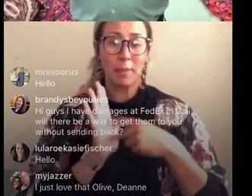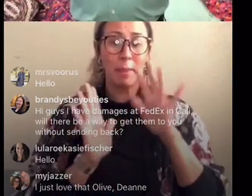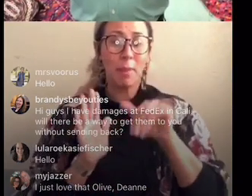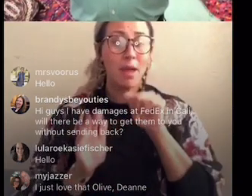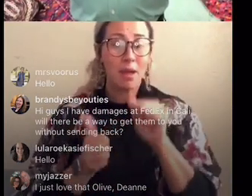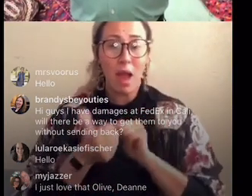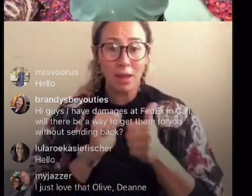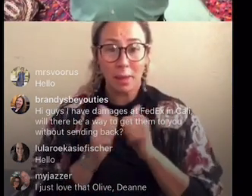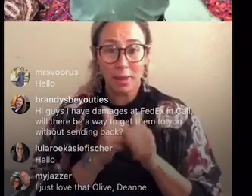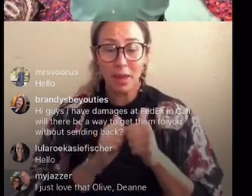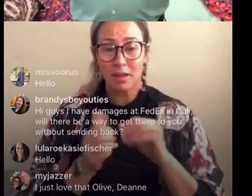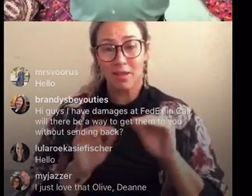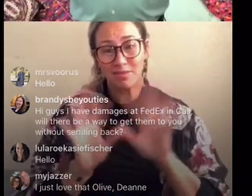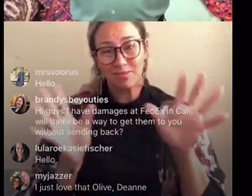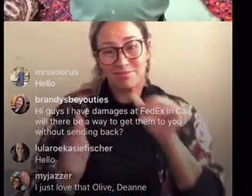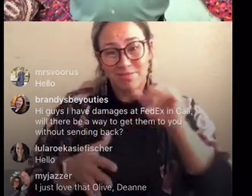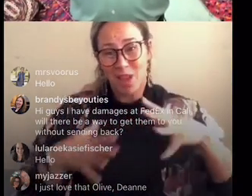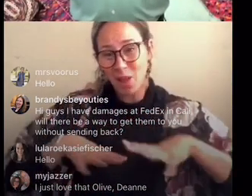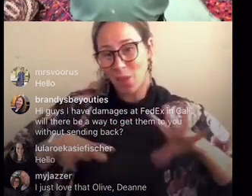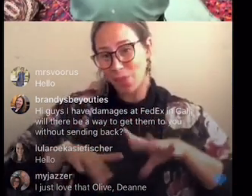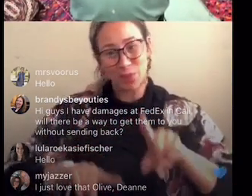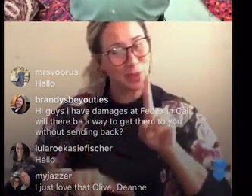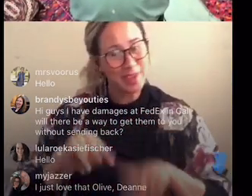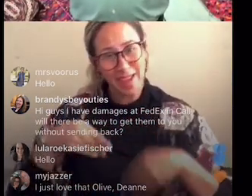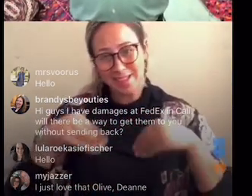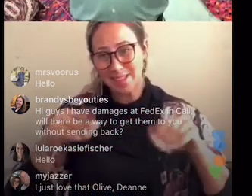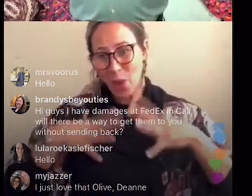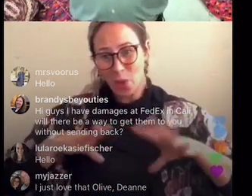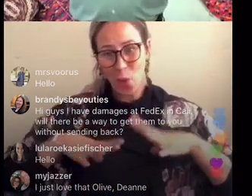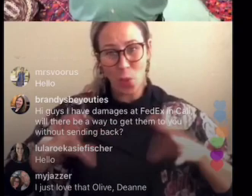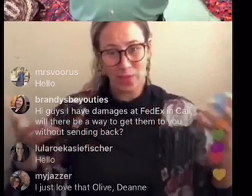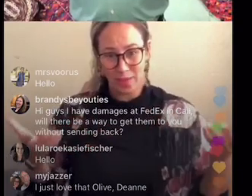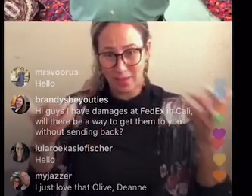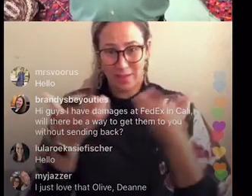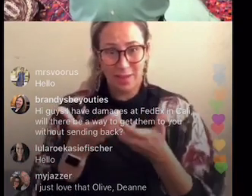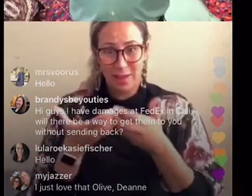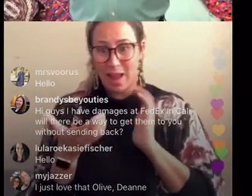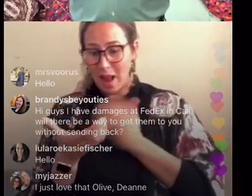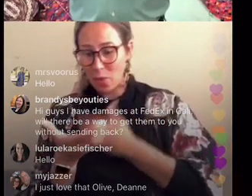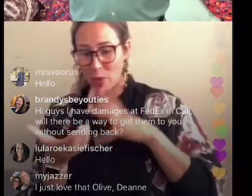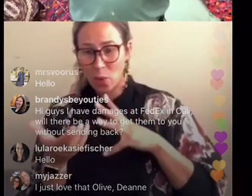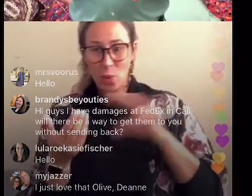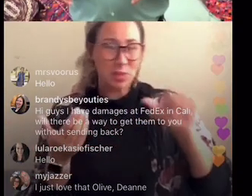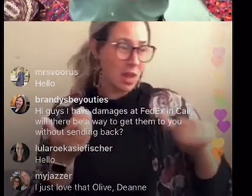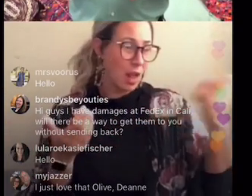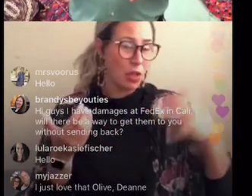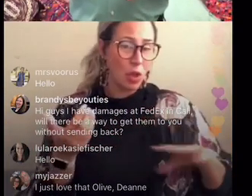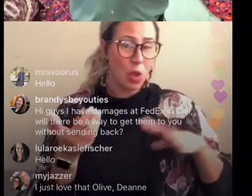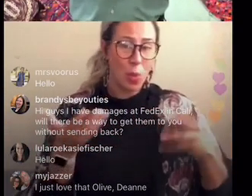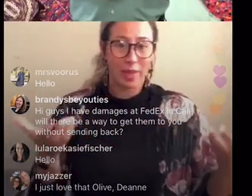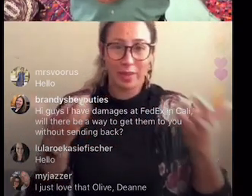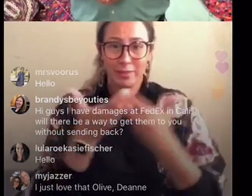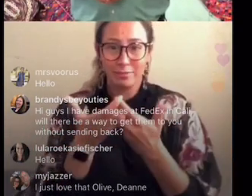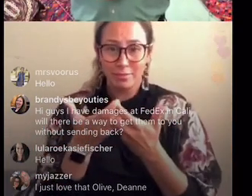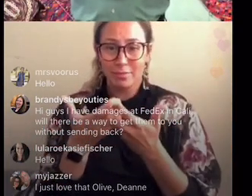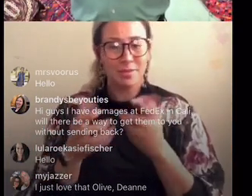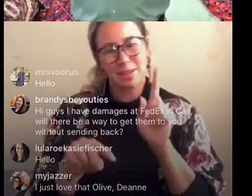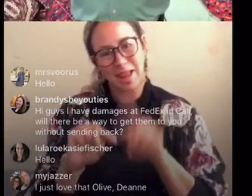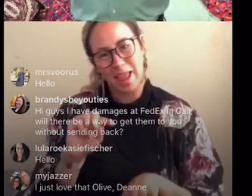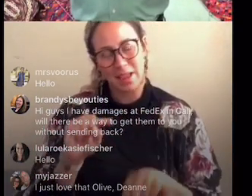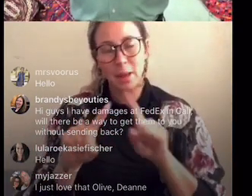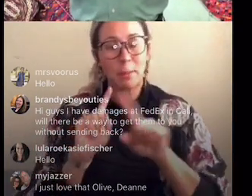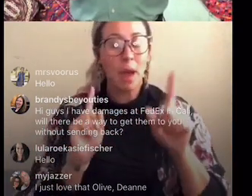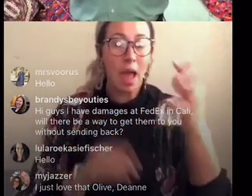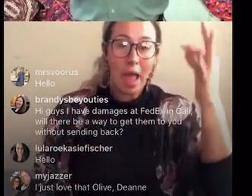Not clothing, guys. You can't sell clothing. You can't bring a bunch of other clothes in and sell them with the LuLaRoe clothing. But if you wanted to sell